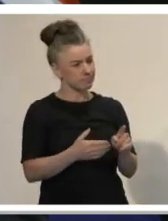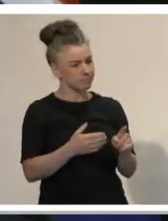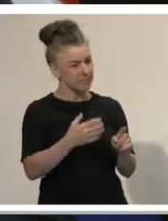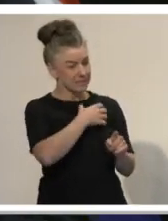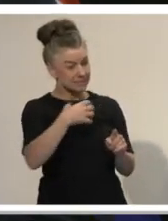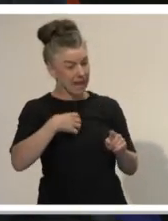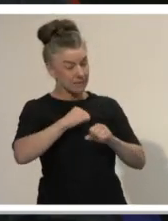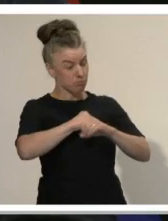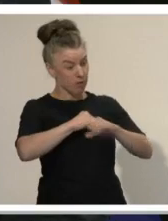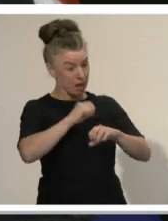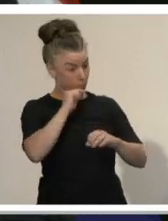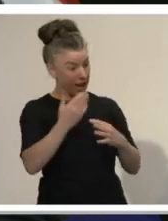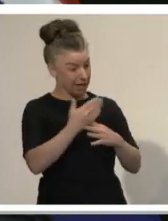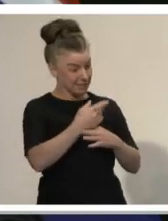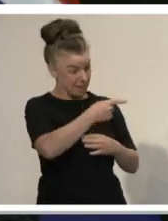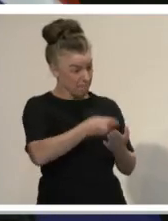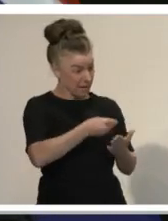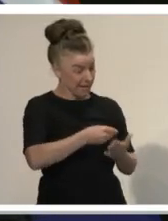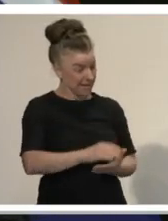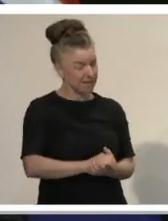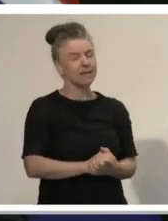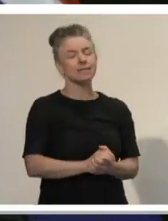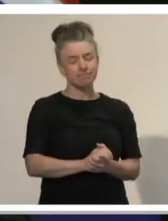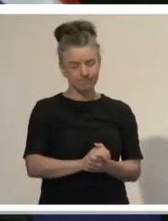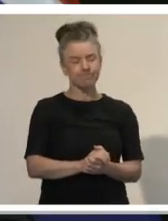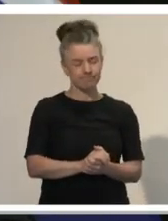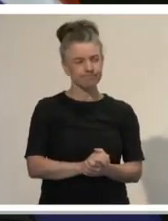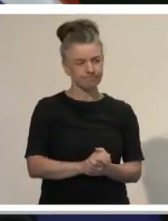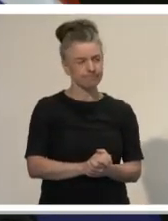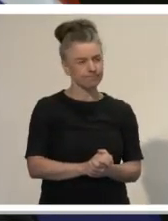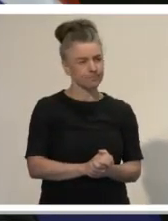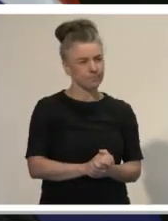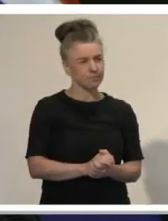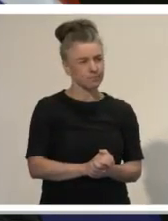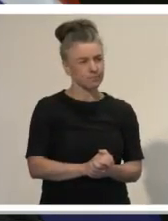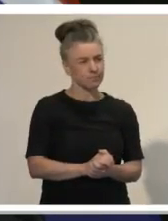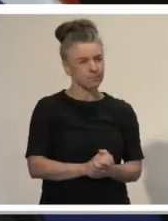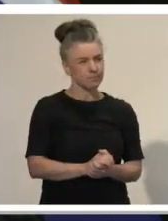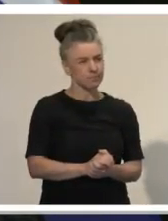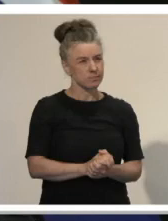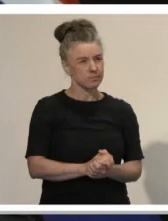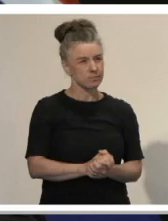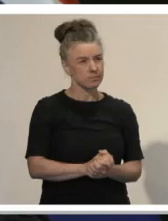well? Yes, they will, because I think most of the conversations around that will be about bringing forward government